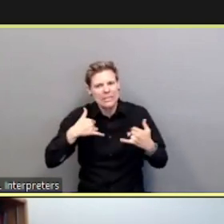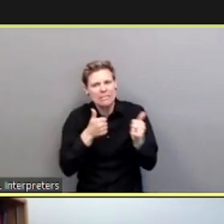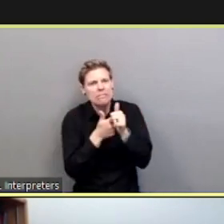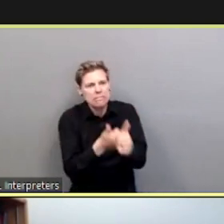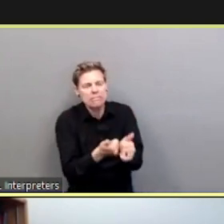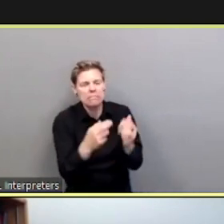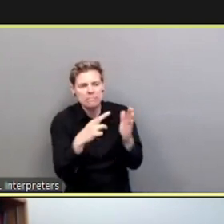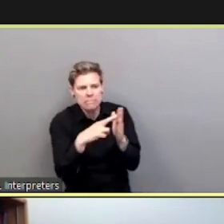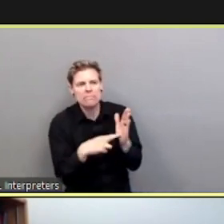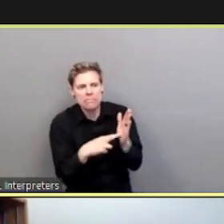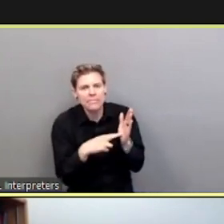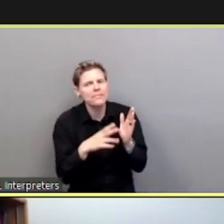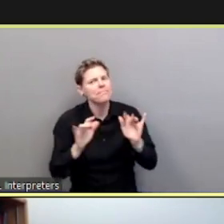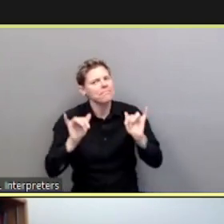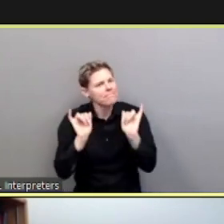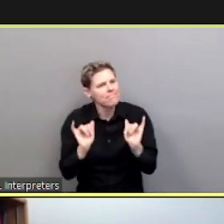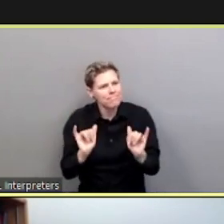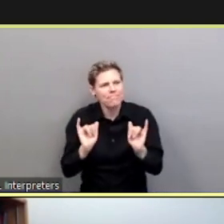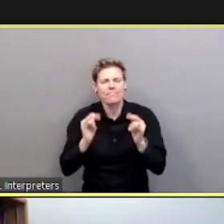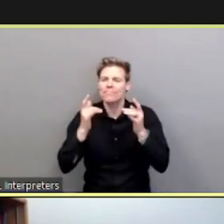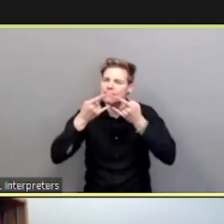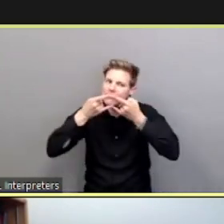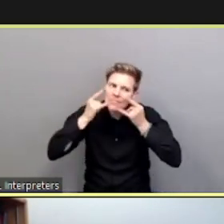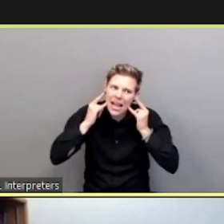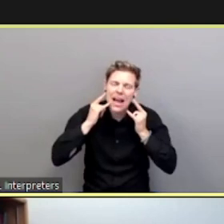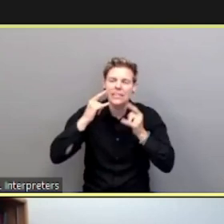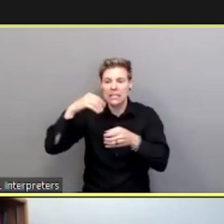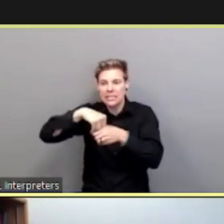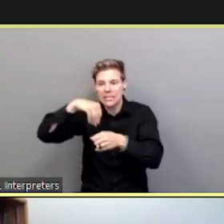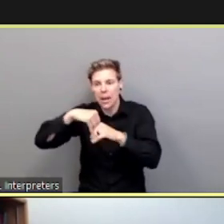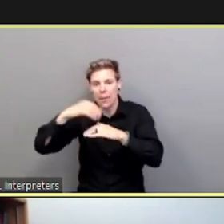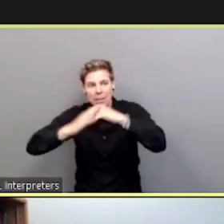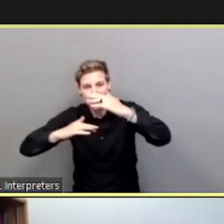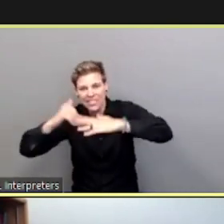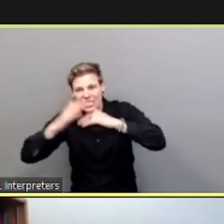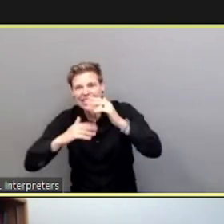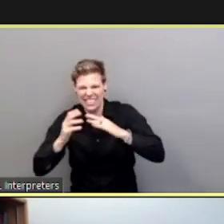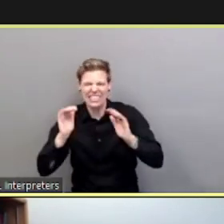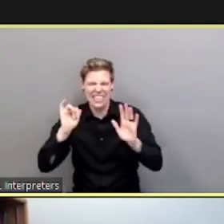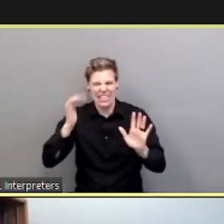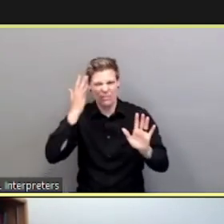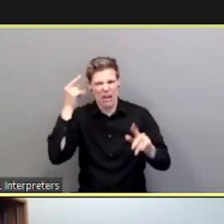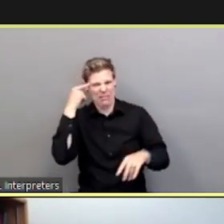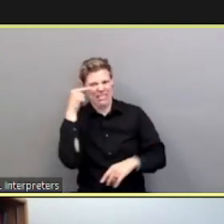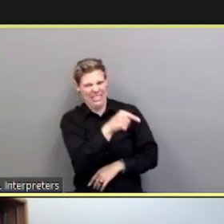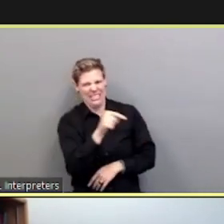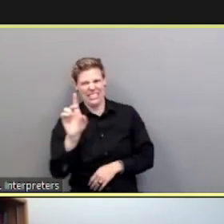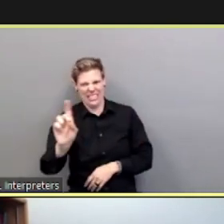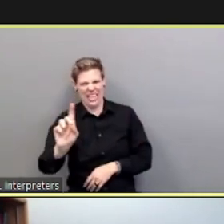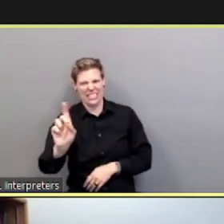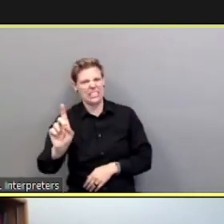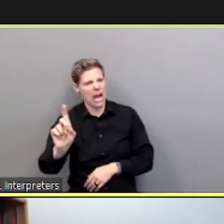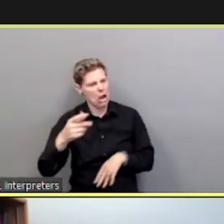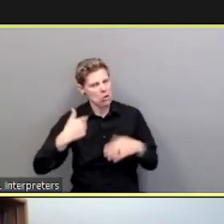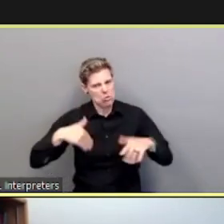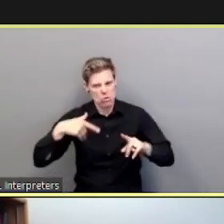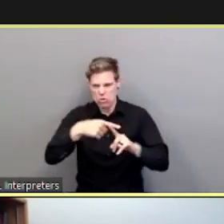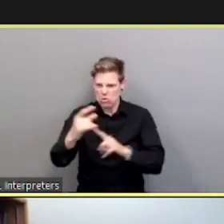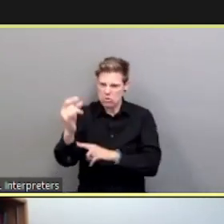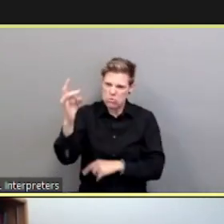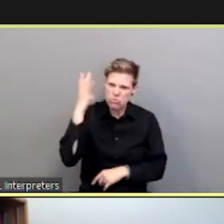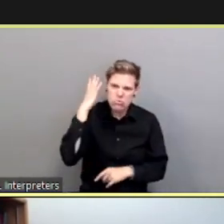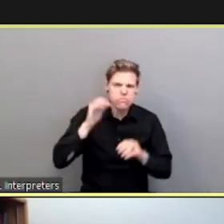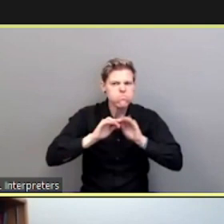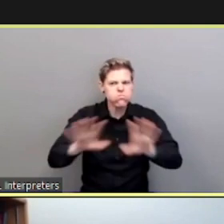order asking everyone to mask indoors. All of these things together appear to have made a positive